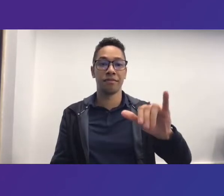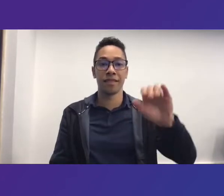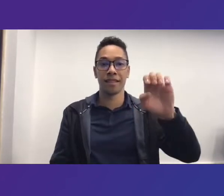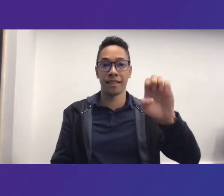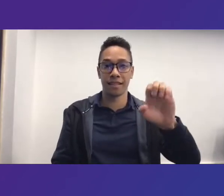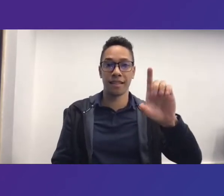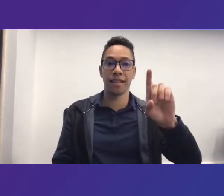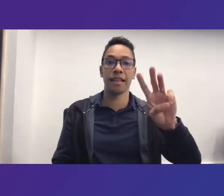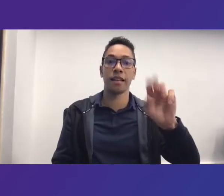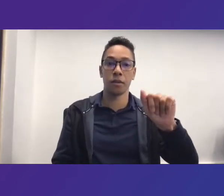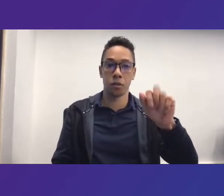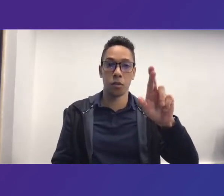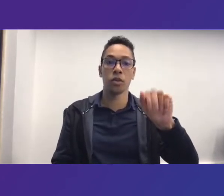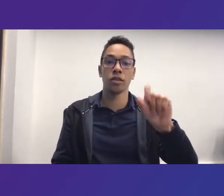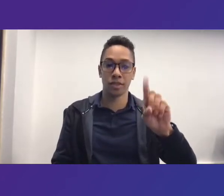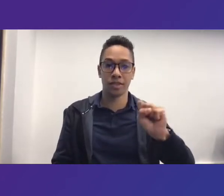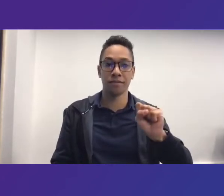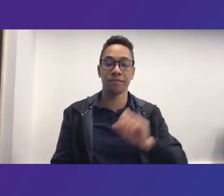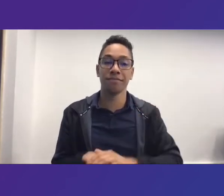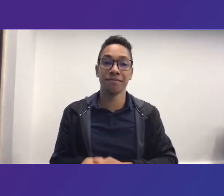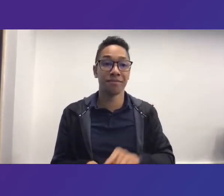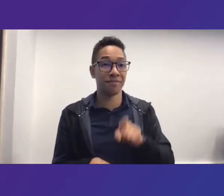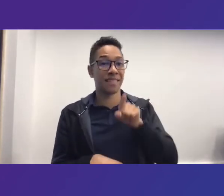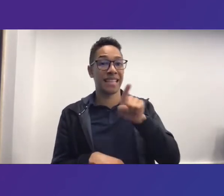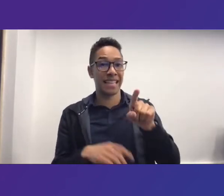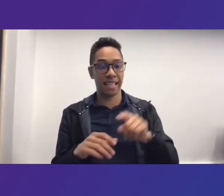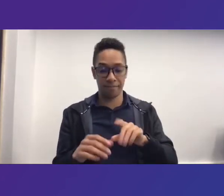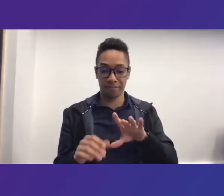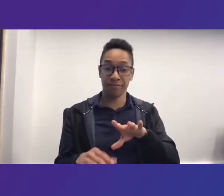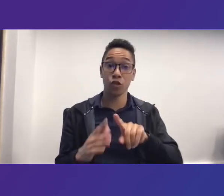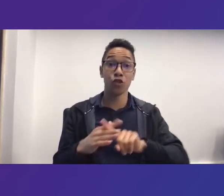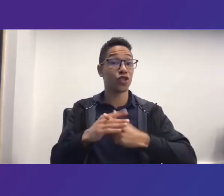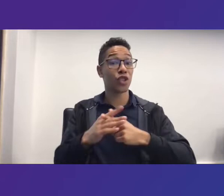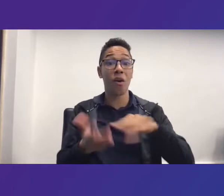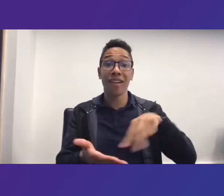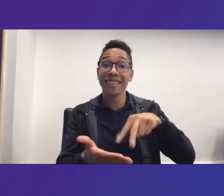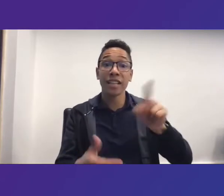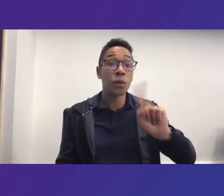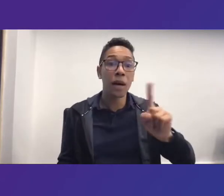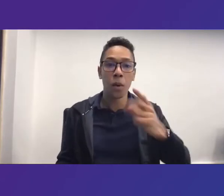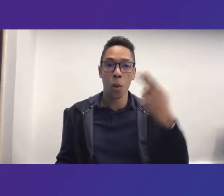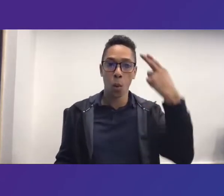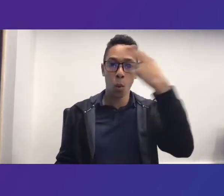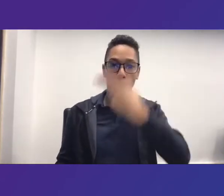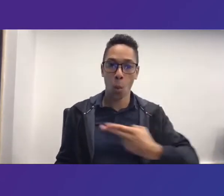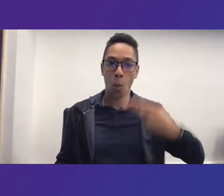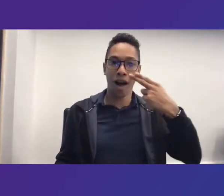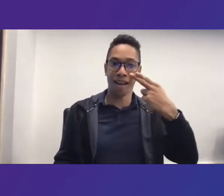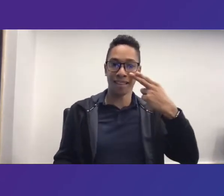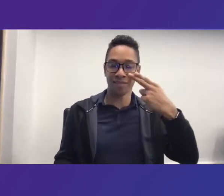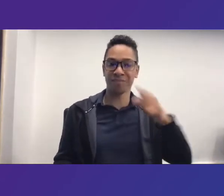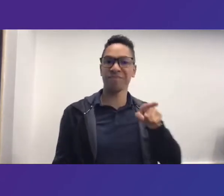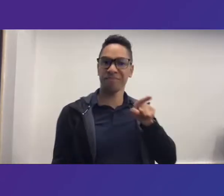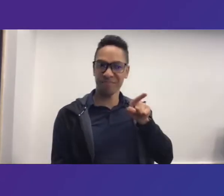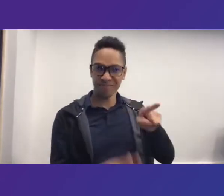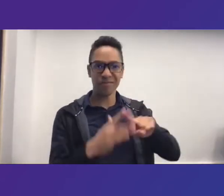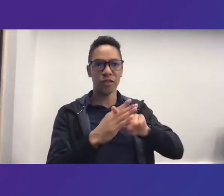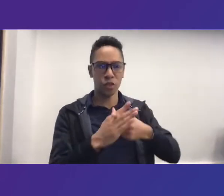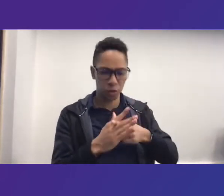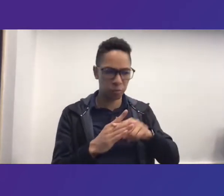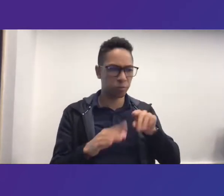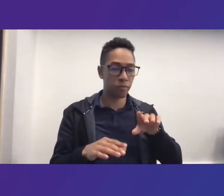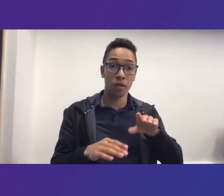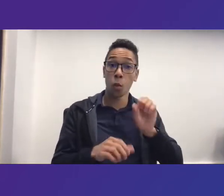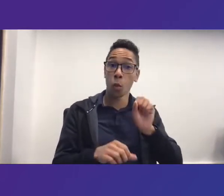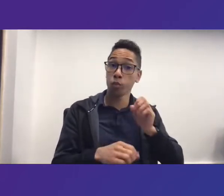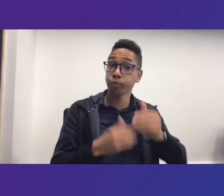Timothy Edwards found dance as an adolescent in Hawaii. He forged a path in life that included the